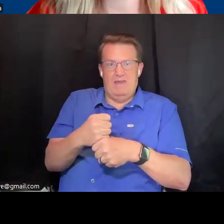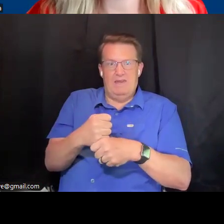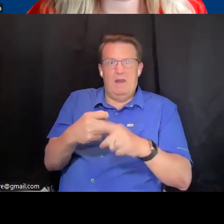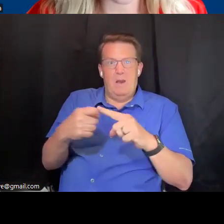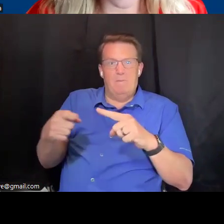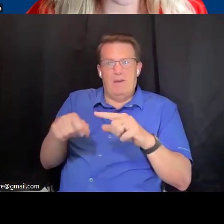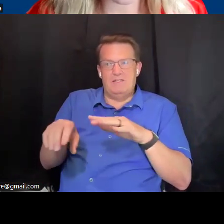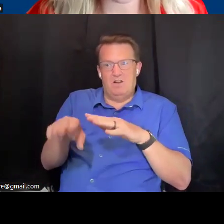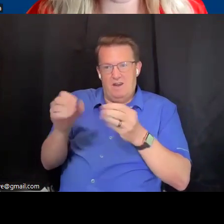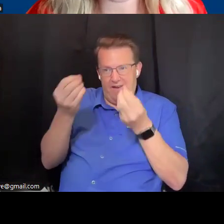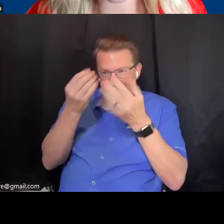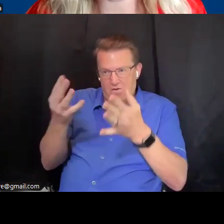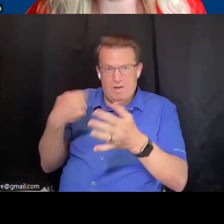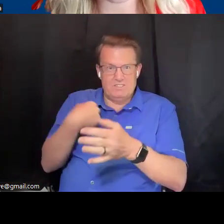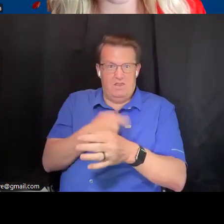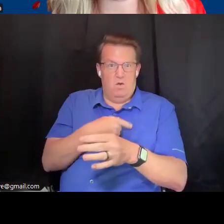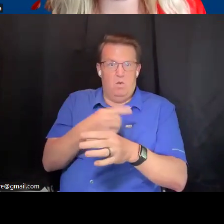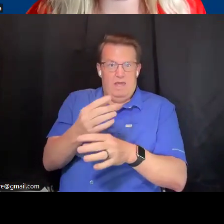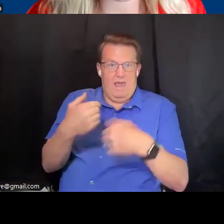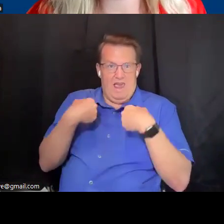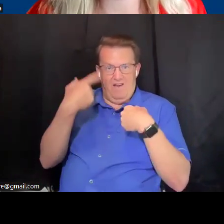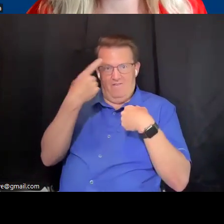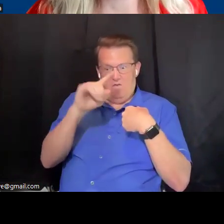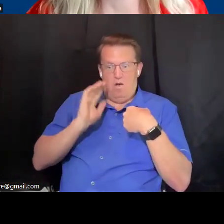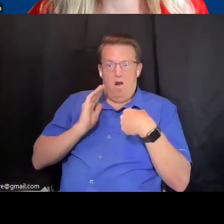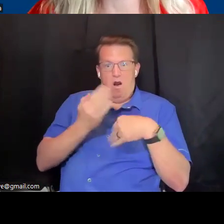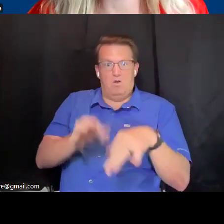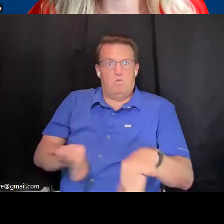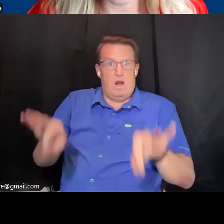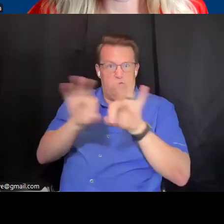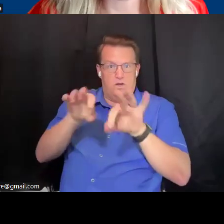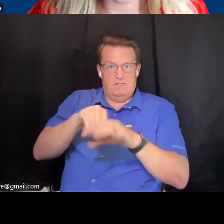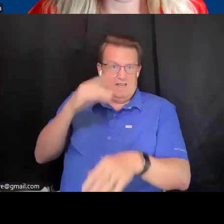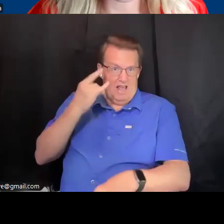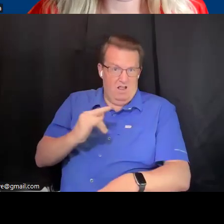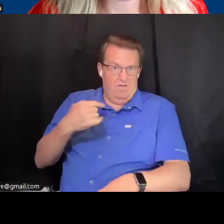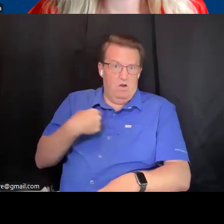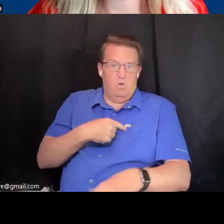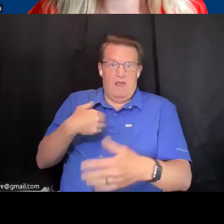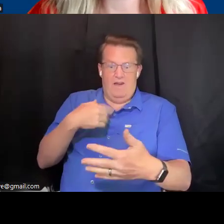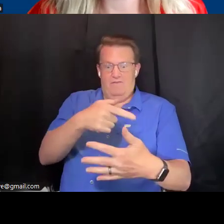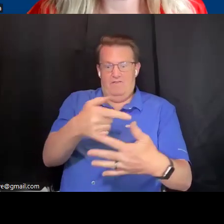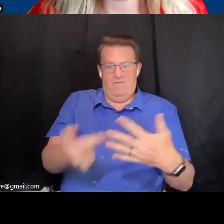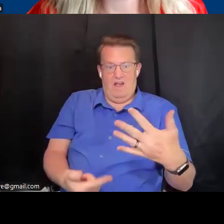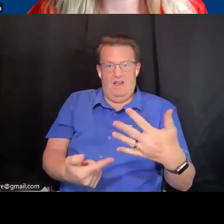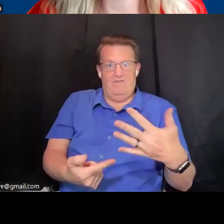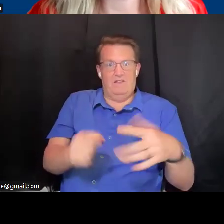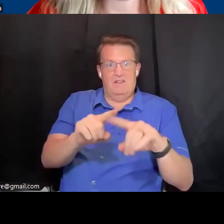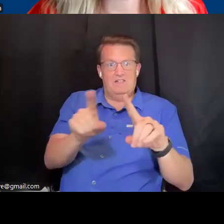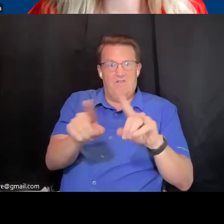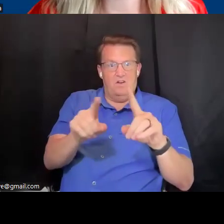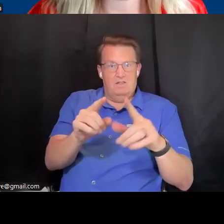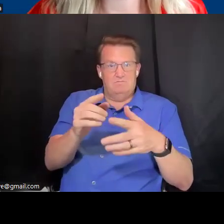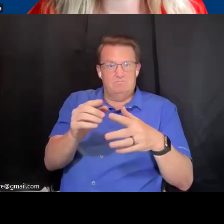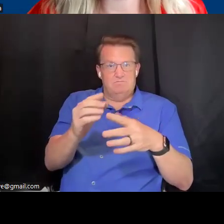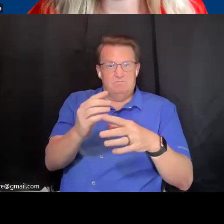based upon our priorities here in the state of California. We've used 5 factors to determine the greatest social